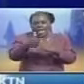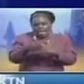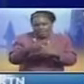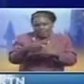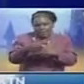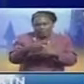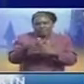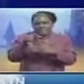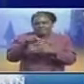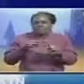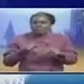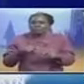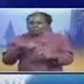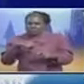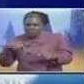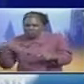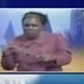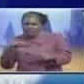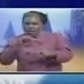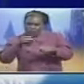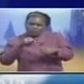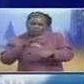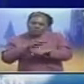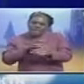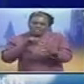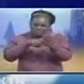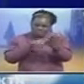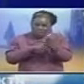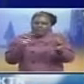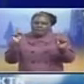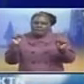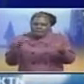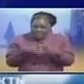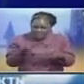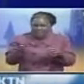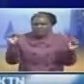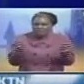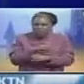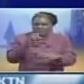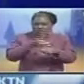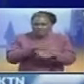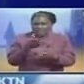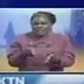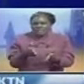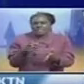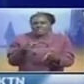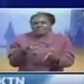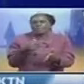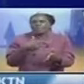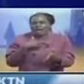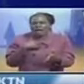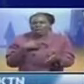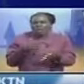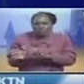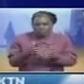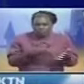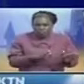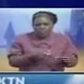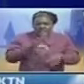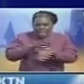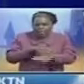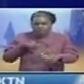left the City Stadium with all the 3 points, but were unable to find the back of the net despite dominating the City Stadium clash. They got a penalty earlier in